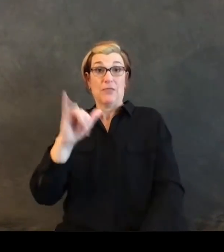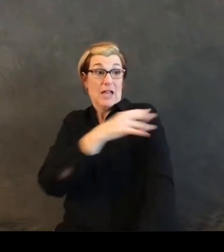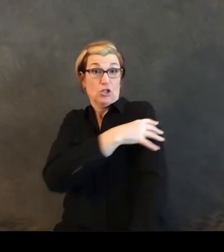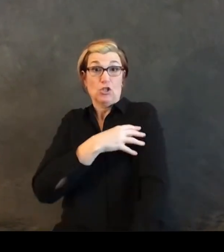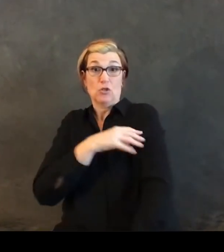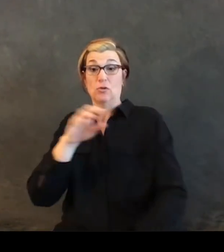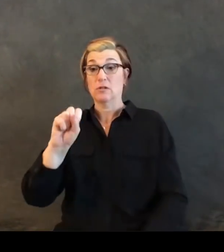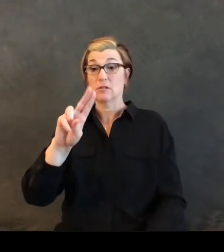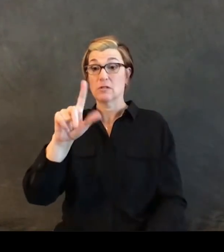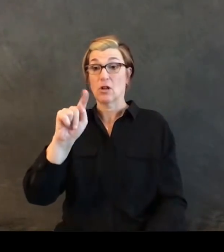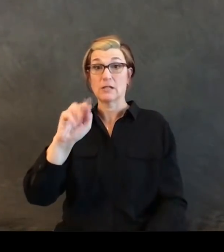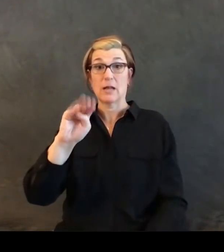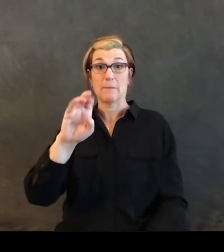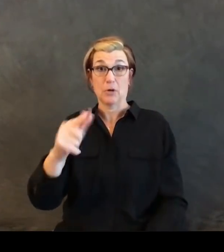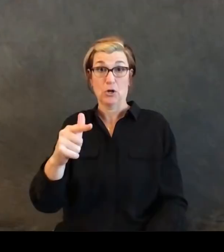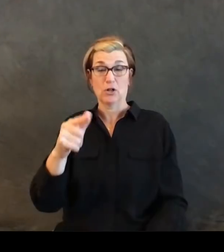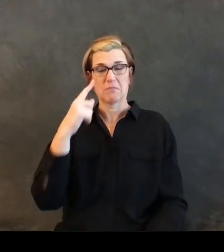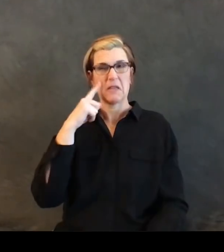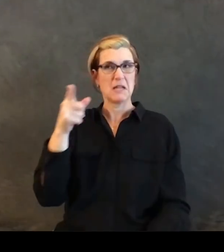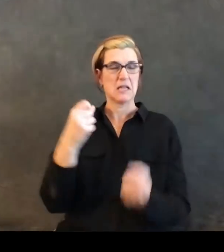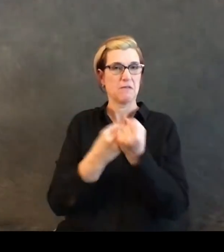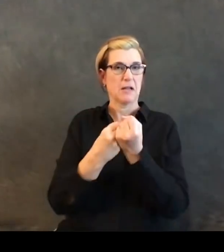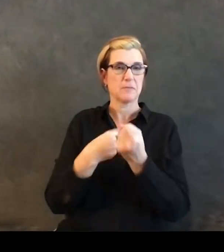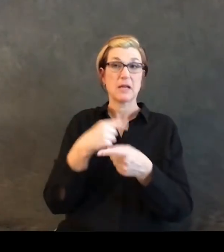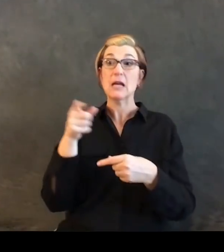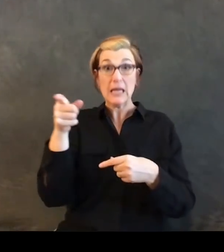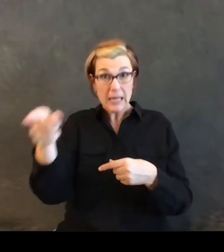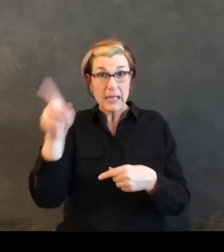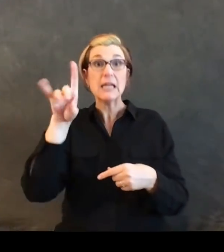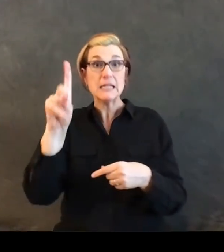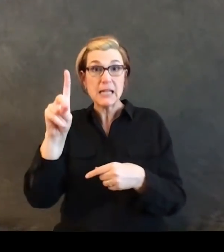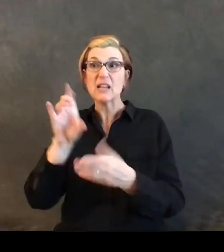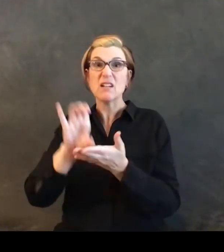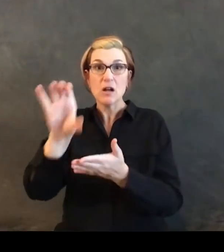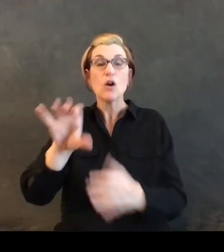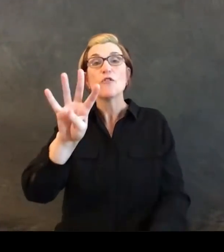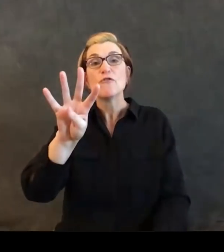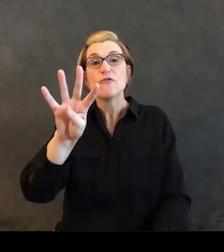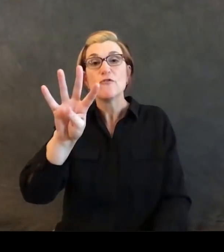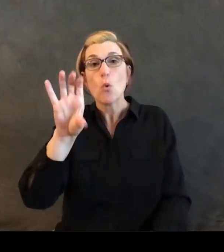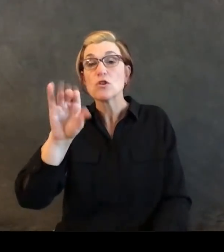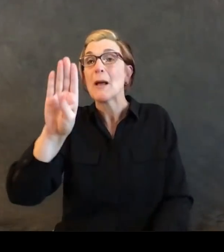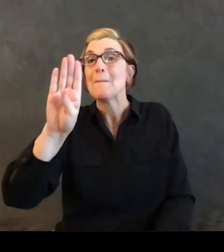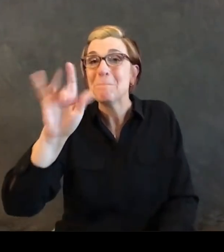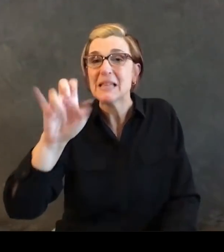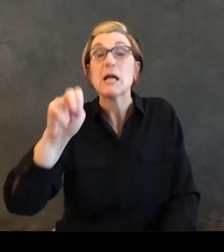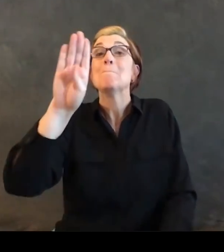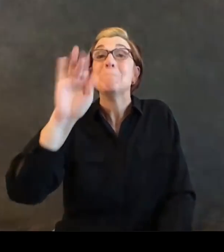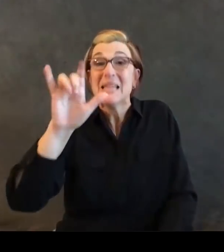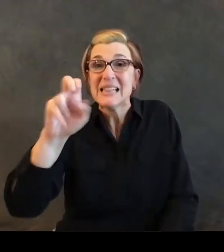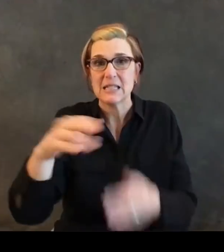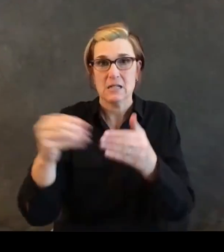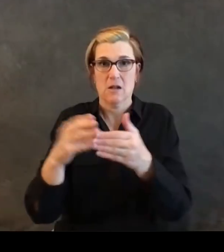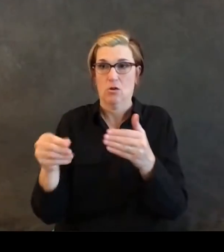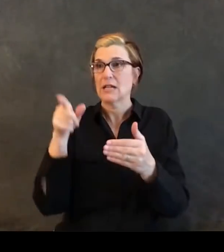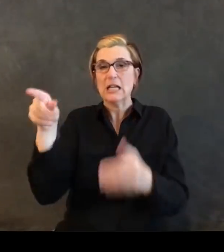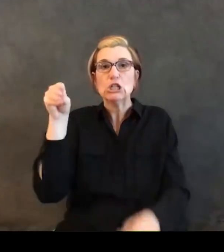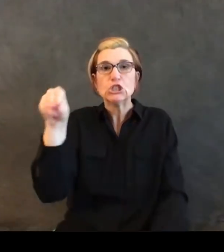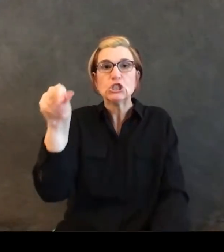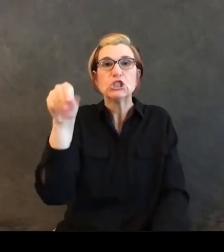say is maybe my biggest fan, we got him to pay an additional $400 billion other countries. And